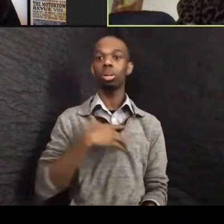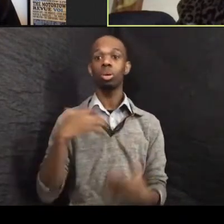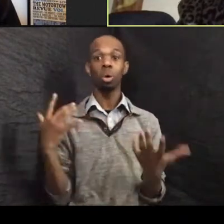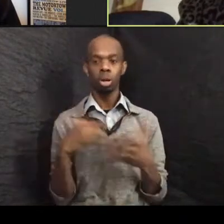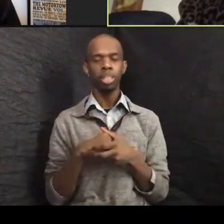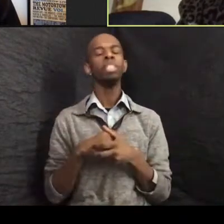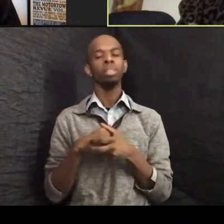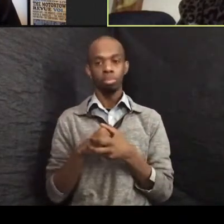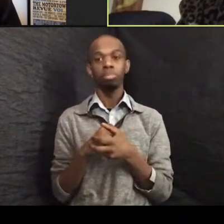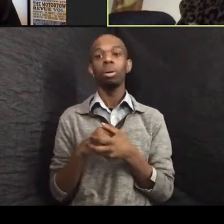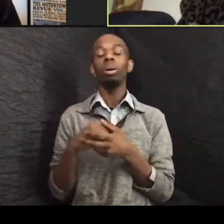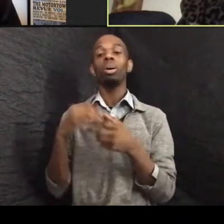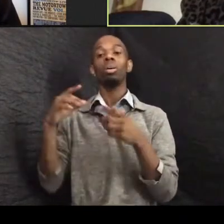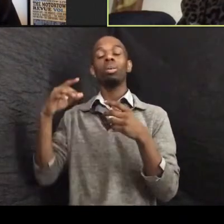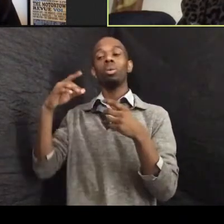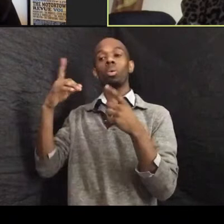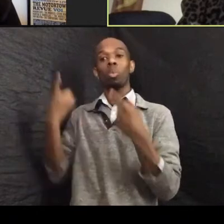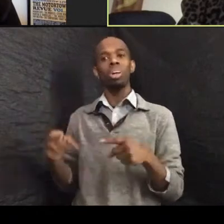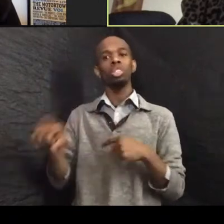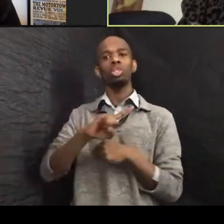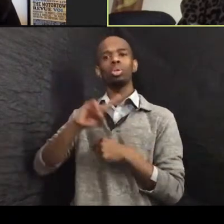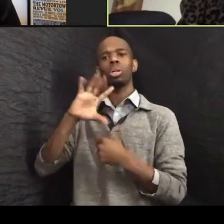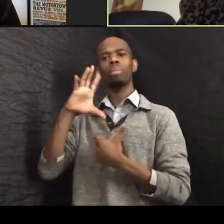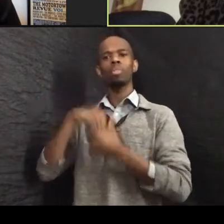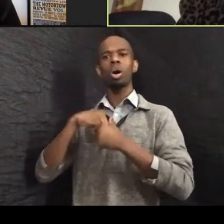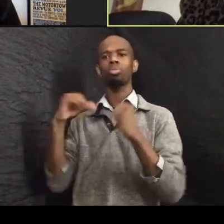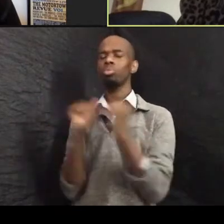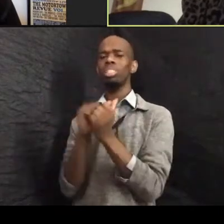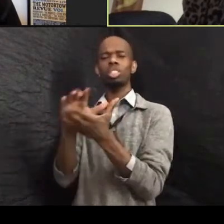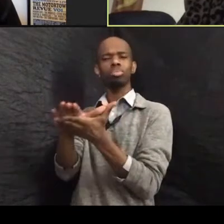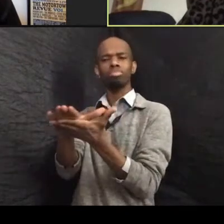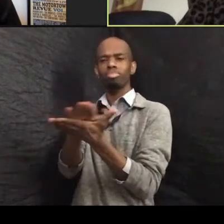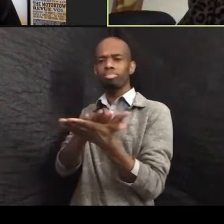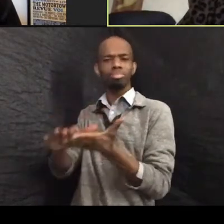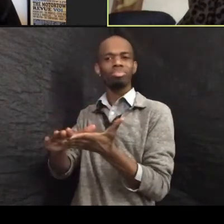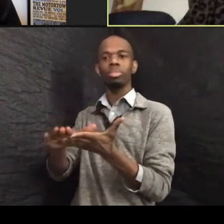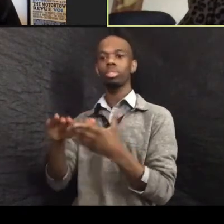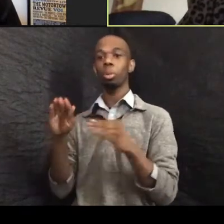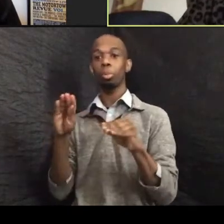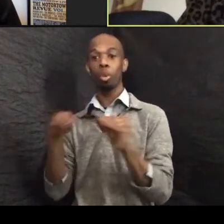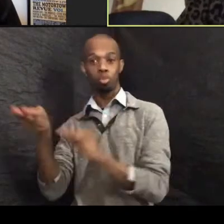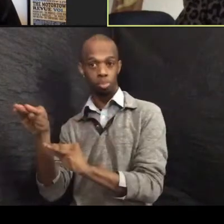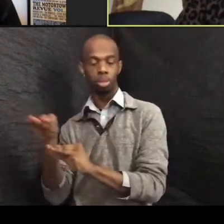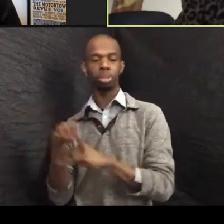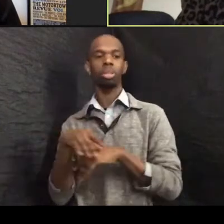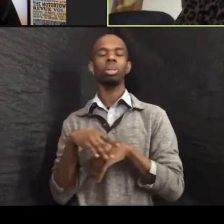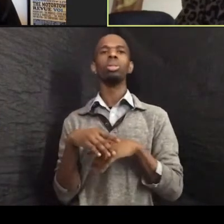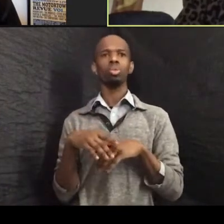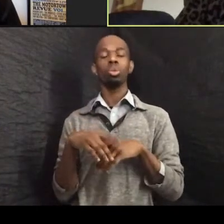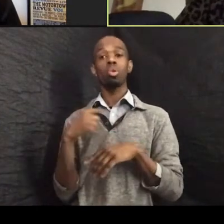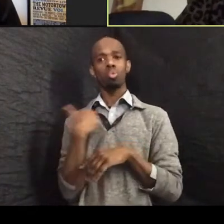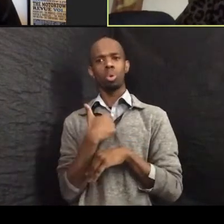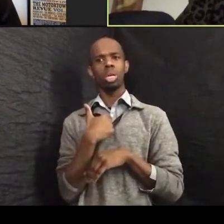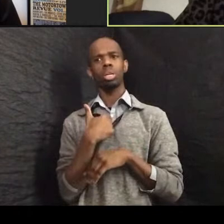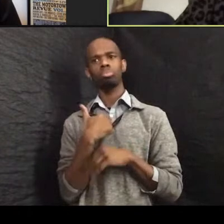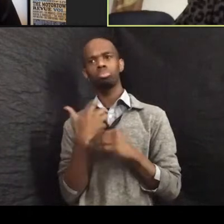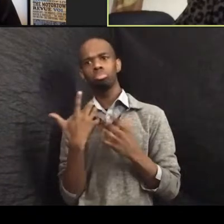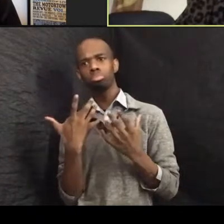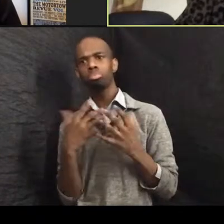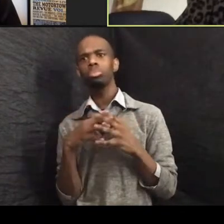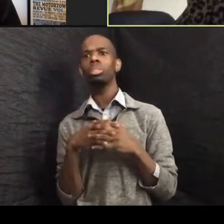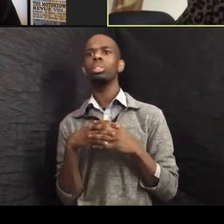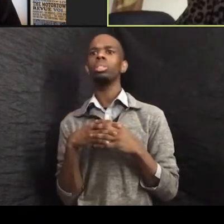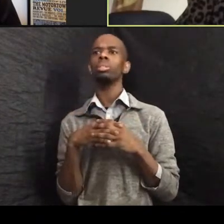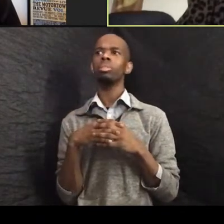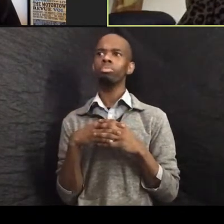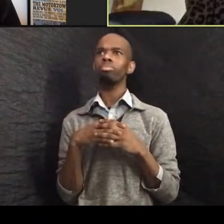peer movement, we got to cheat a lot of what you went